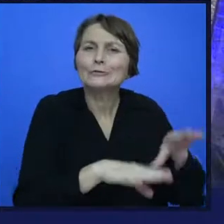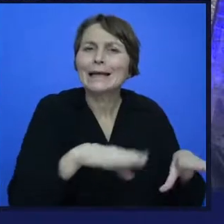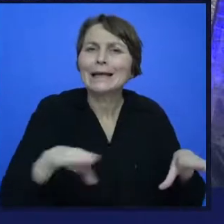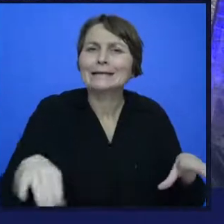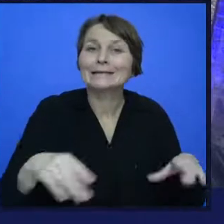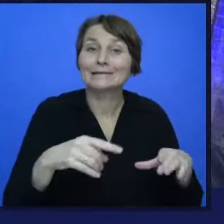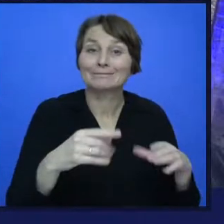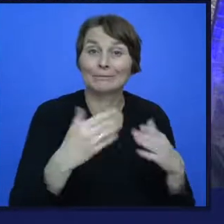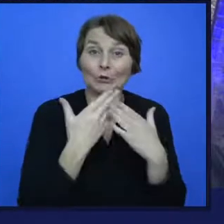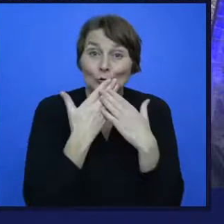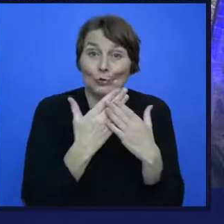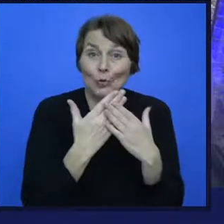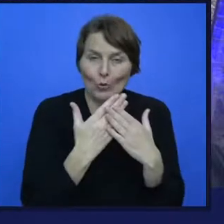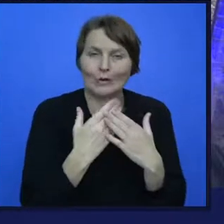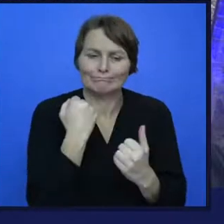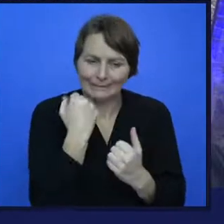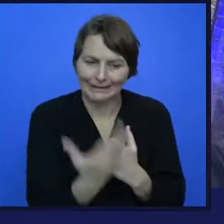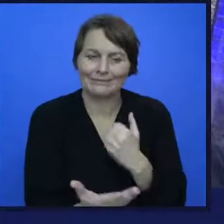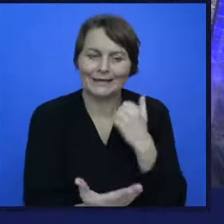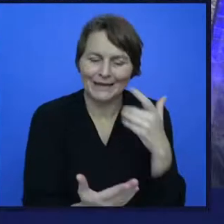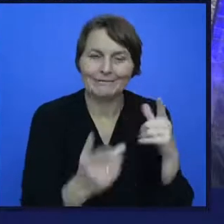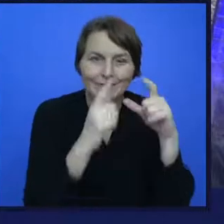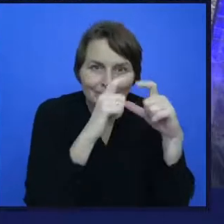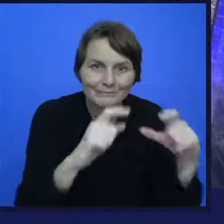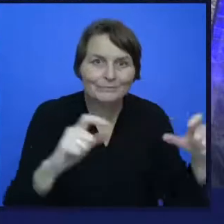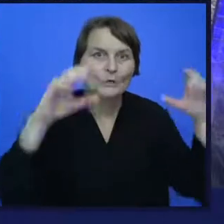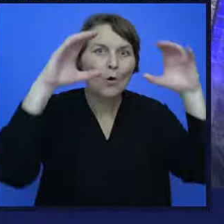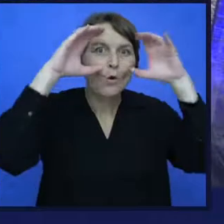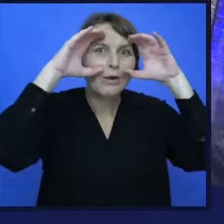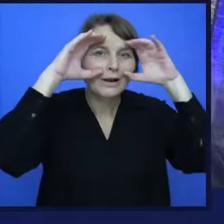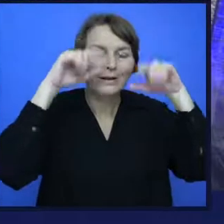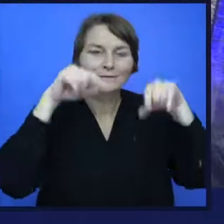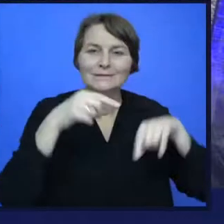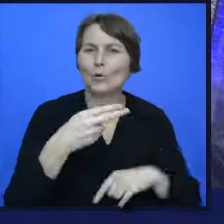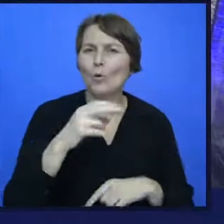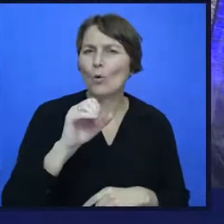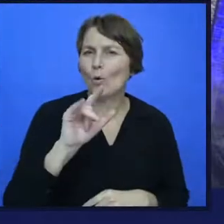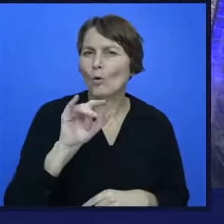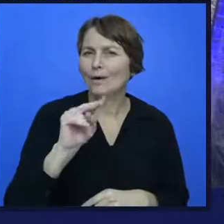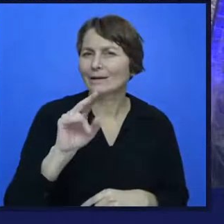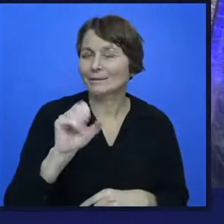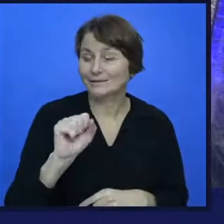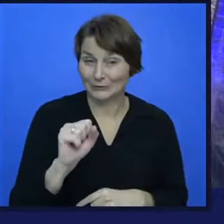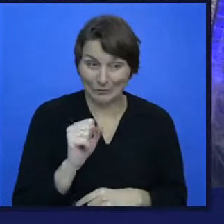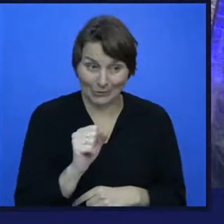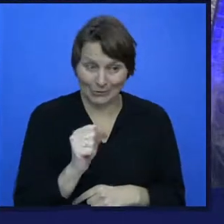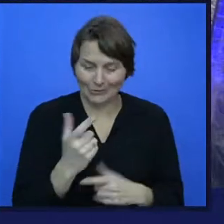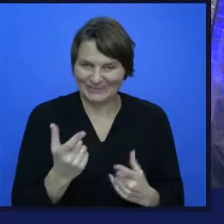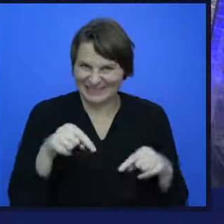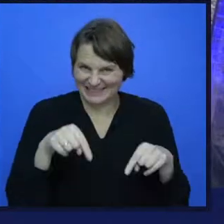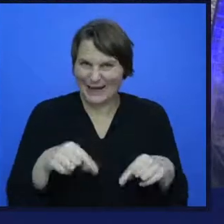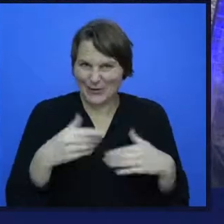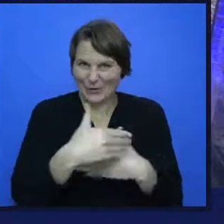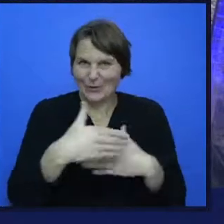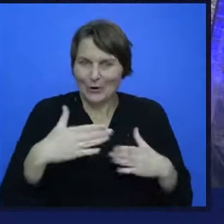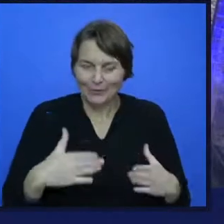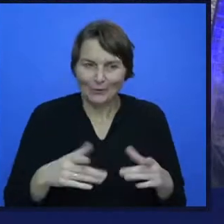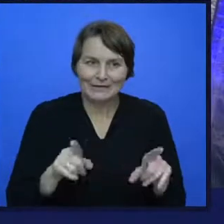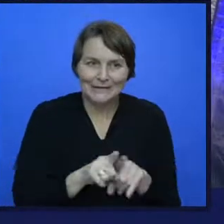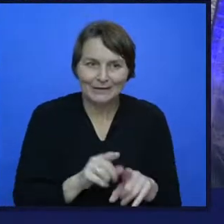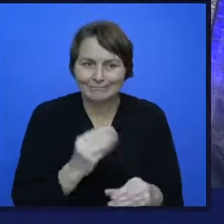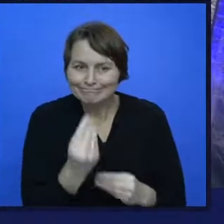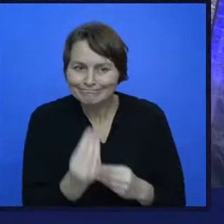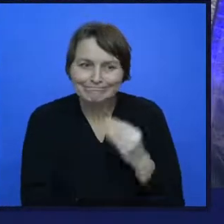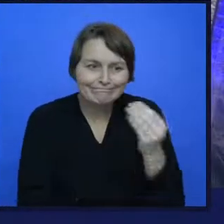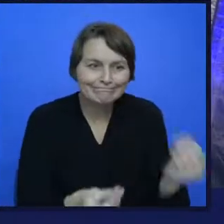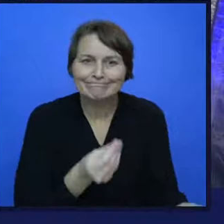The availability of the cardboard box makes it, you know, on a level playing field in terms of ideas and enablement, with the